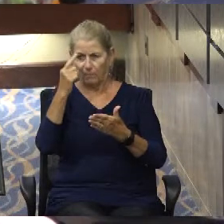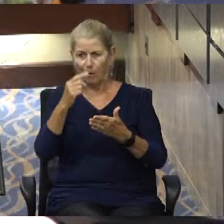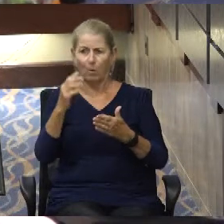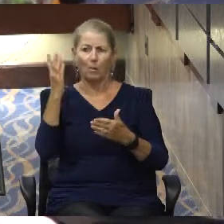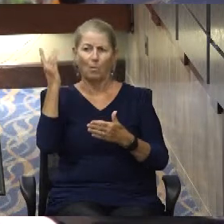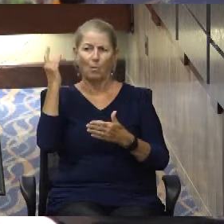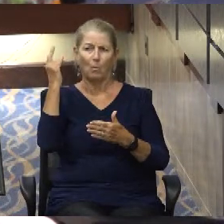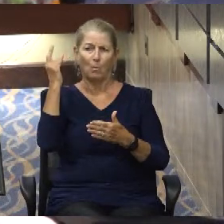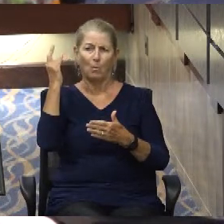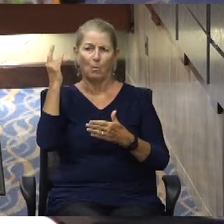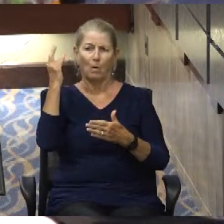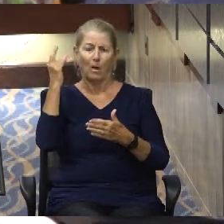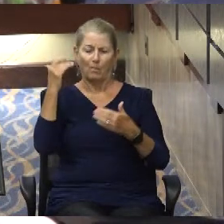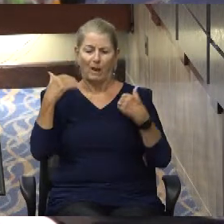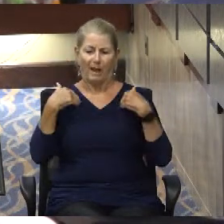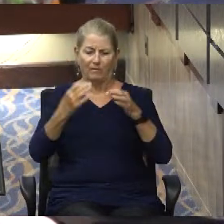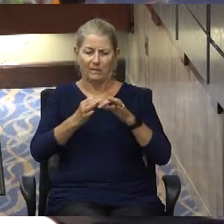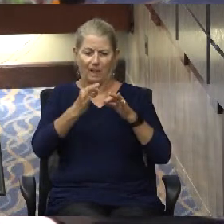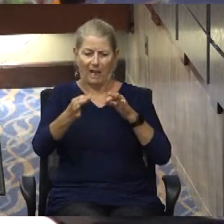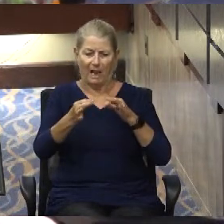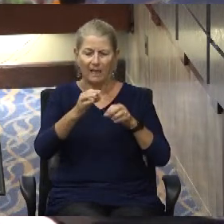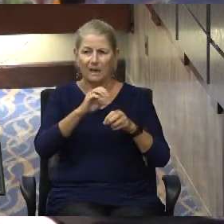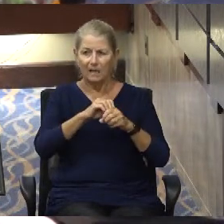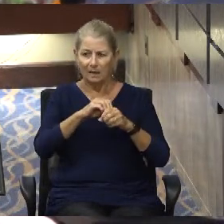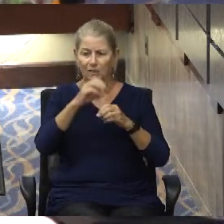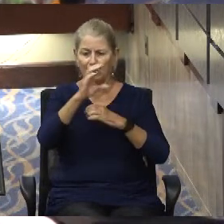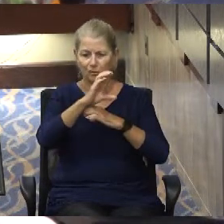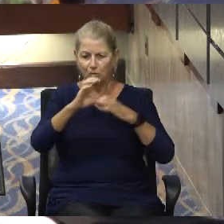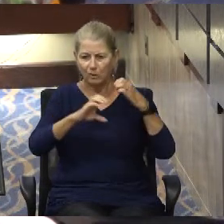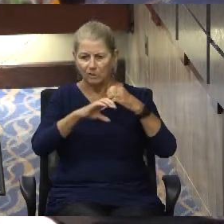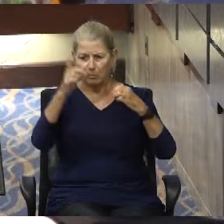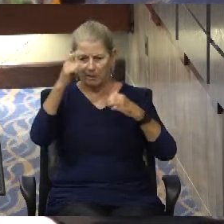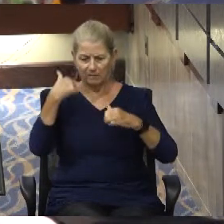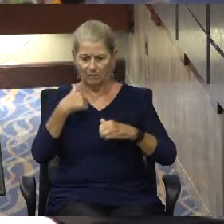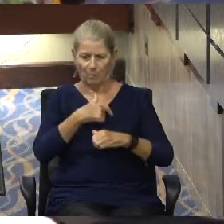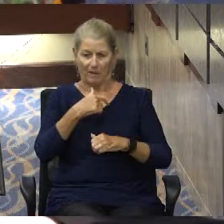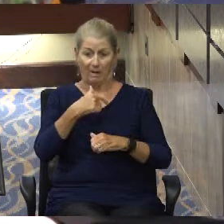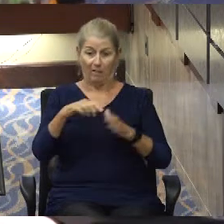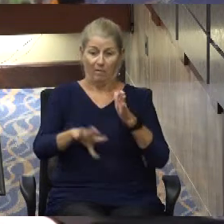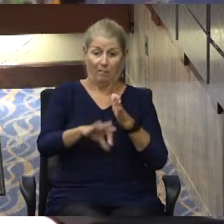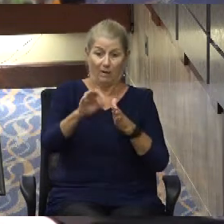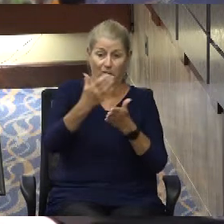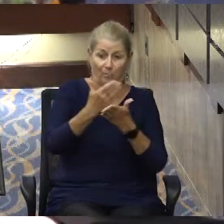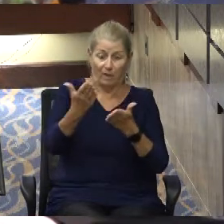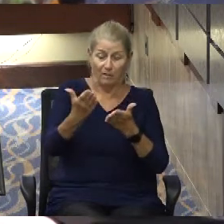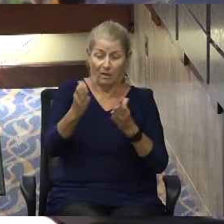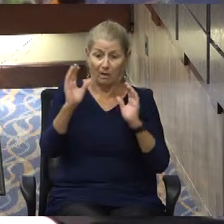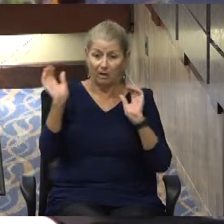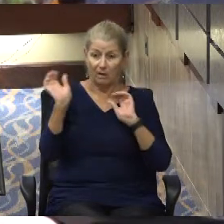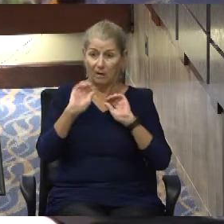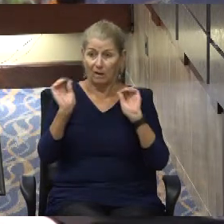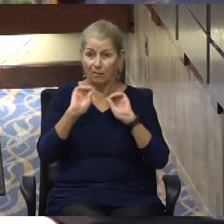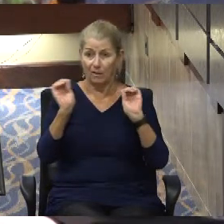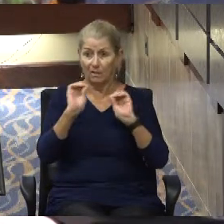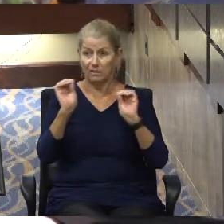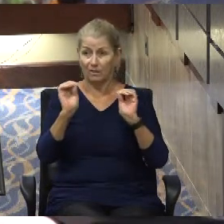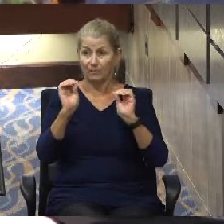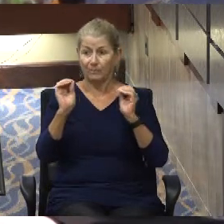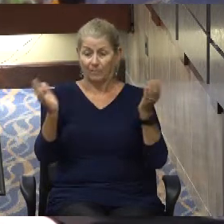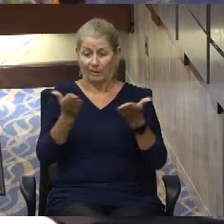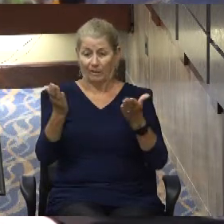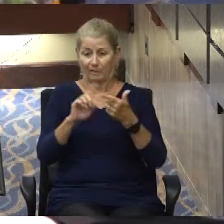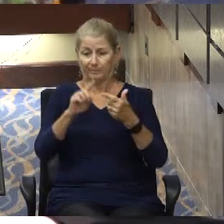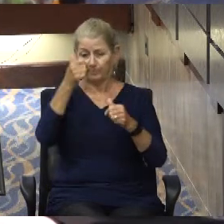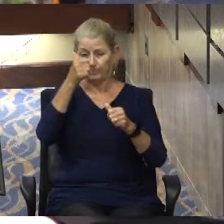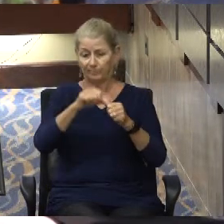end up with delays in our construction projects, because we encounter these things that none of us are still around who remember that